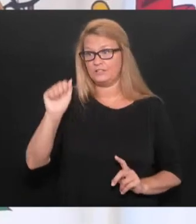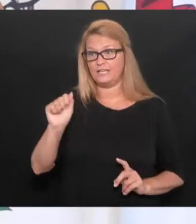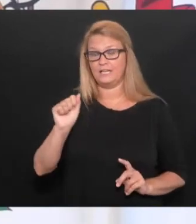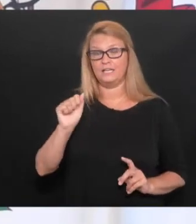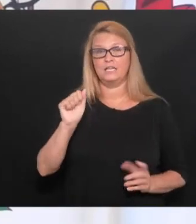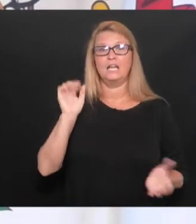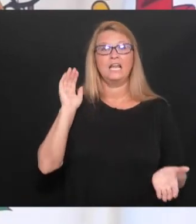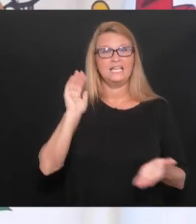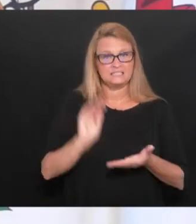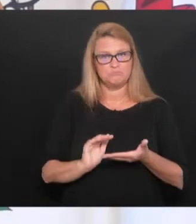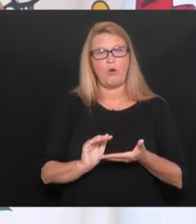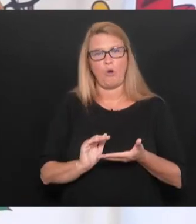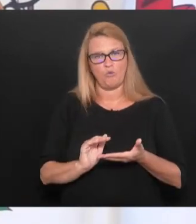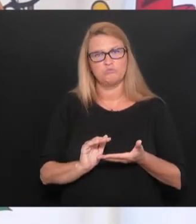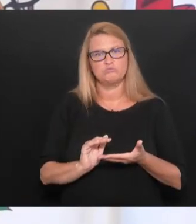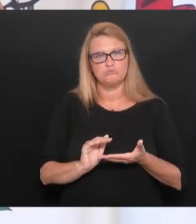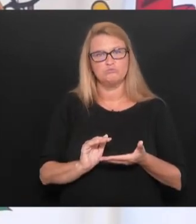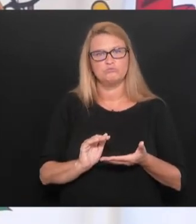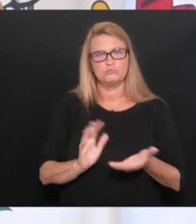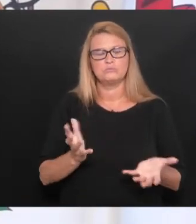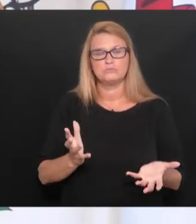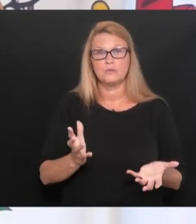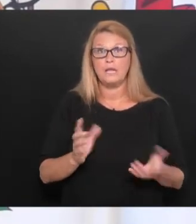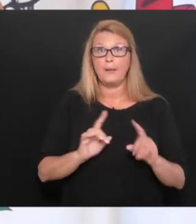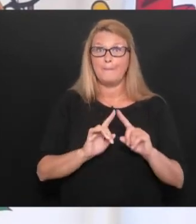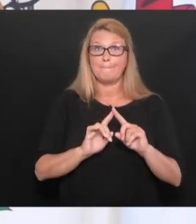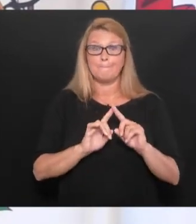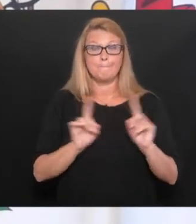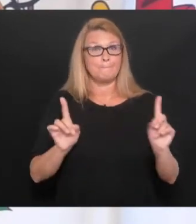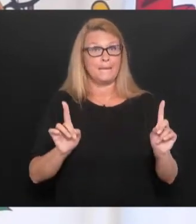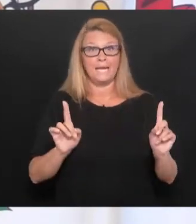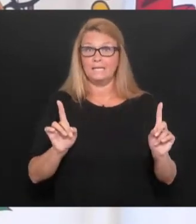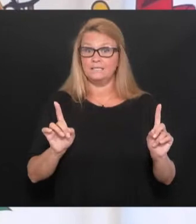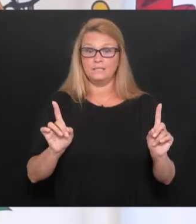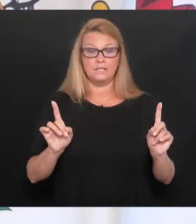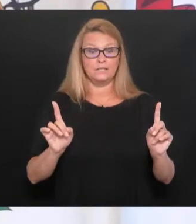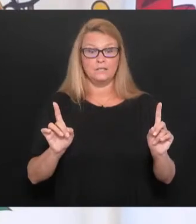is really small. Now, we do not need